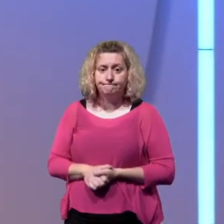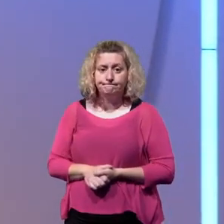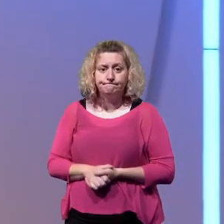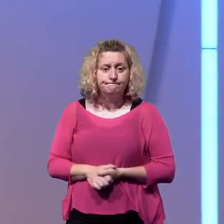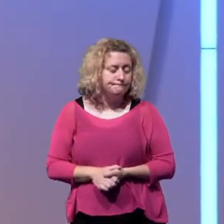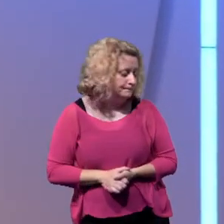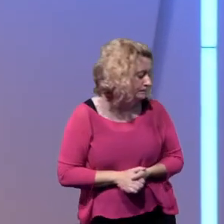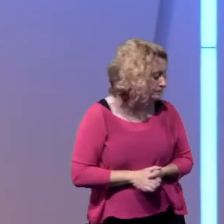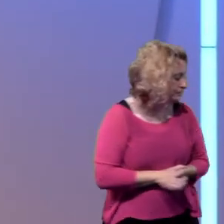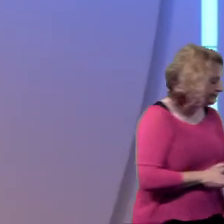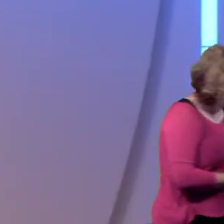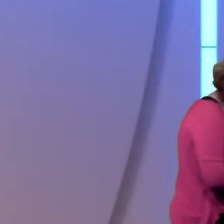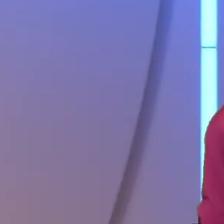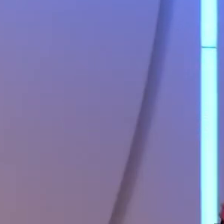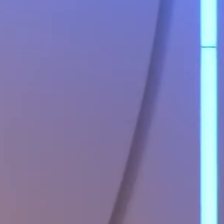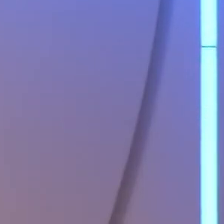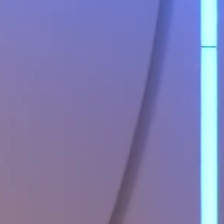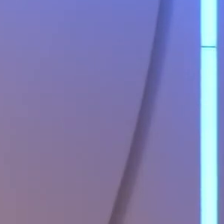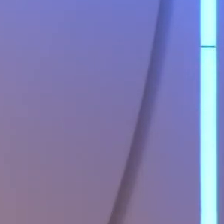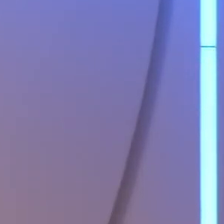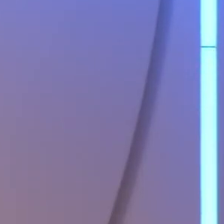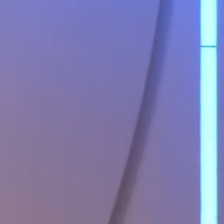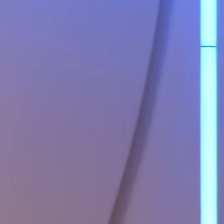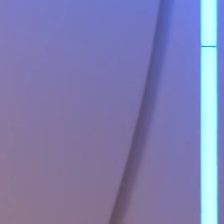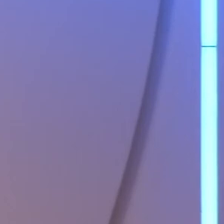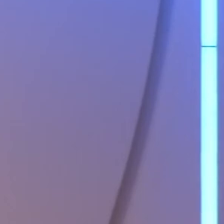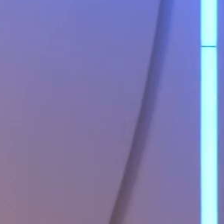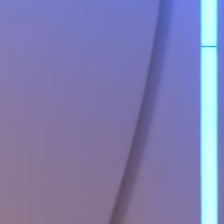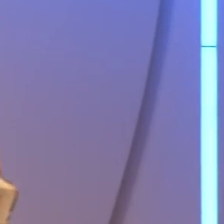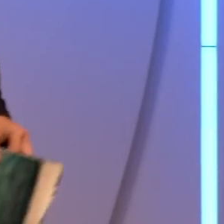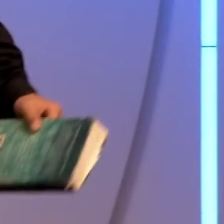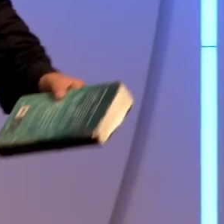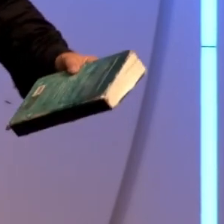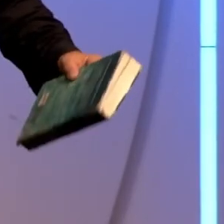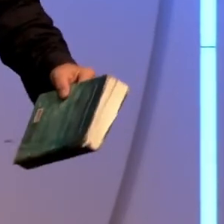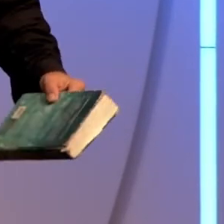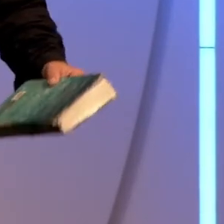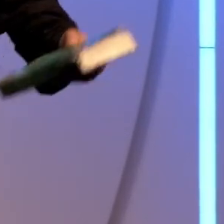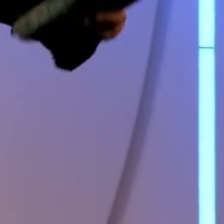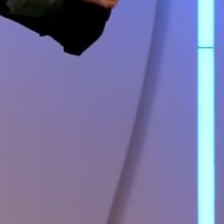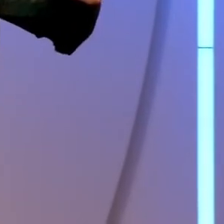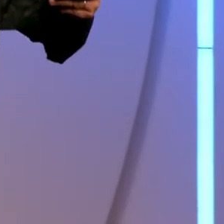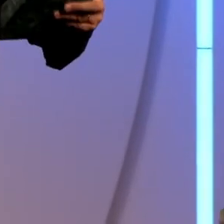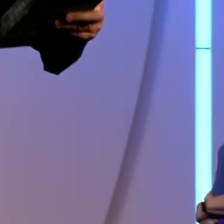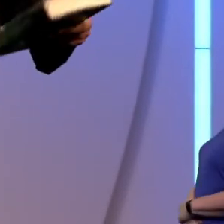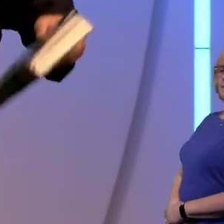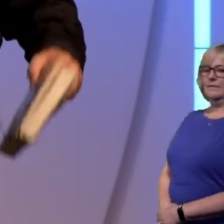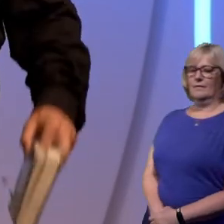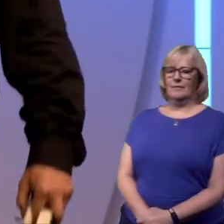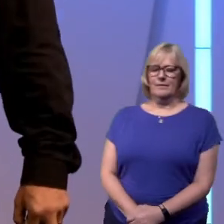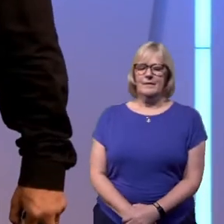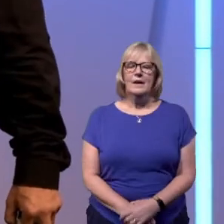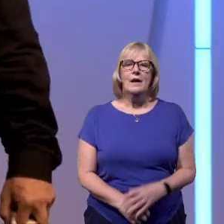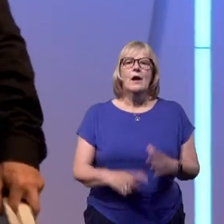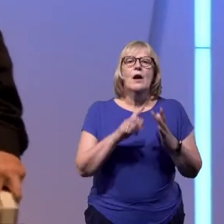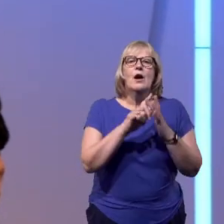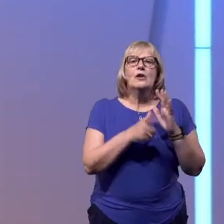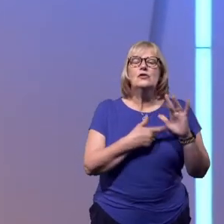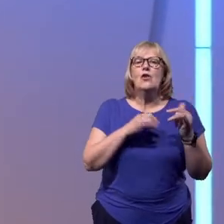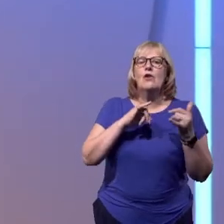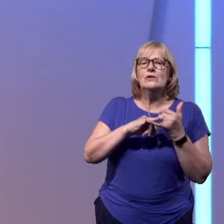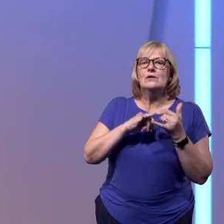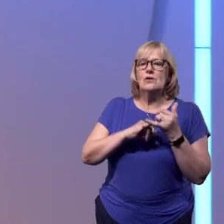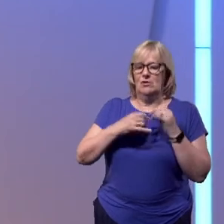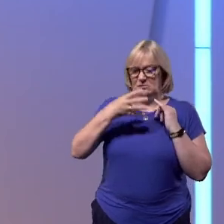John Stott was 9 years old, he had a lovely butterfly collection that he'd put together with his father. It was a thing they did together. He'd go to Regent's